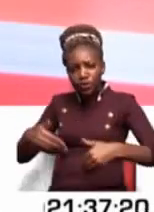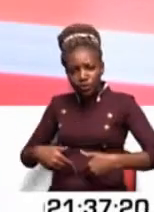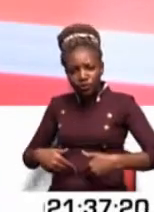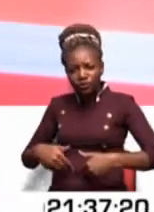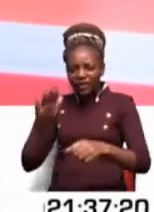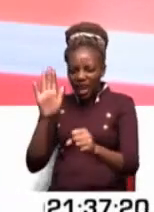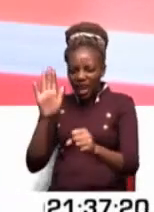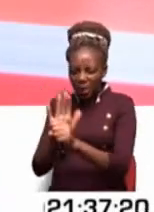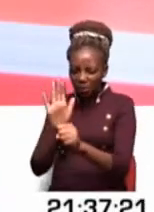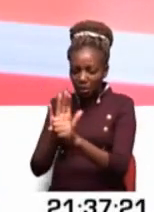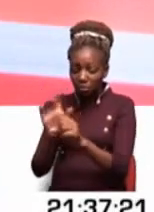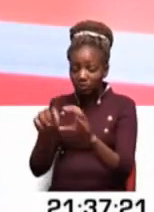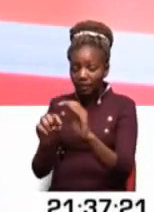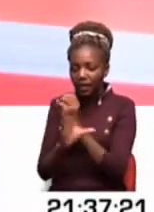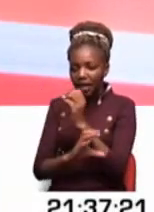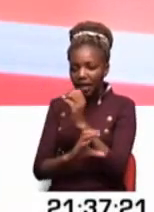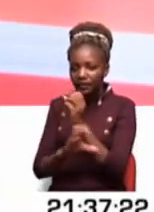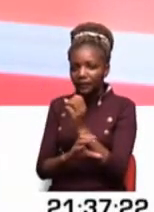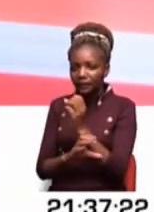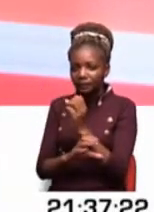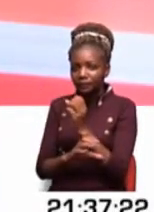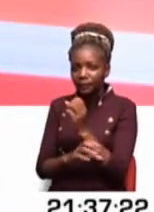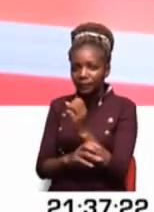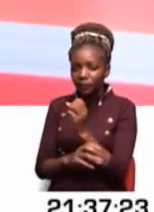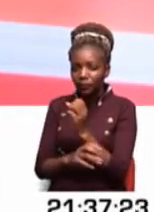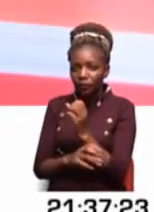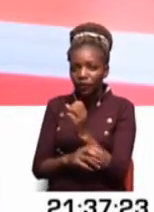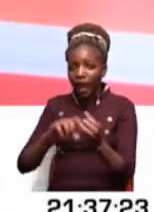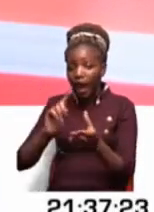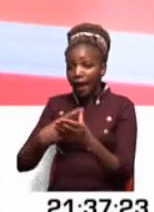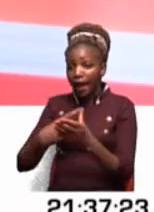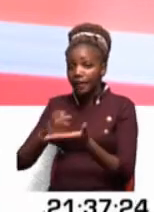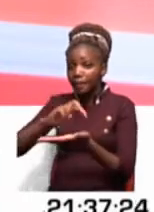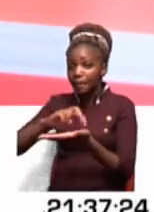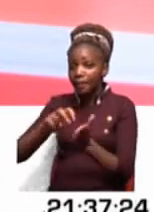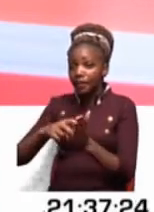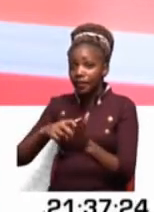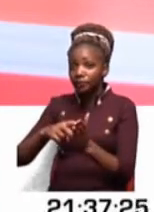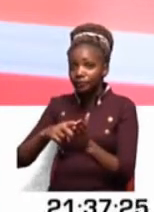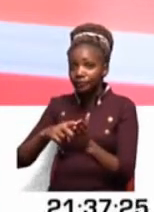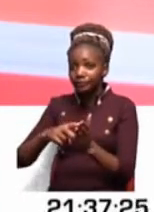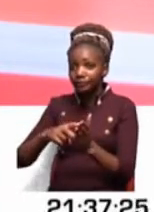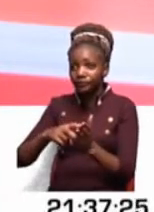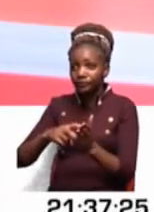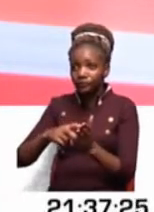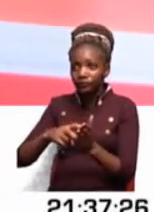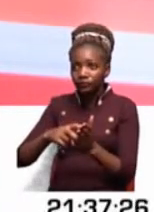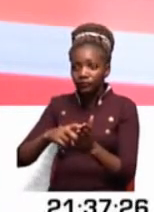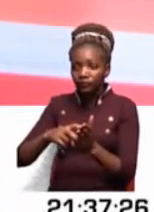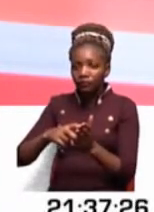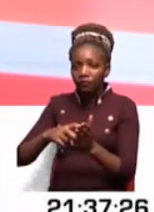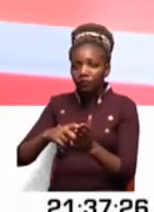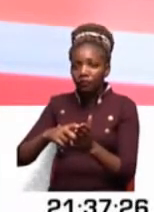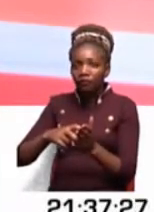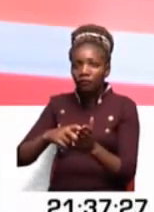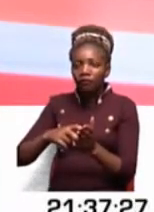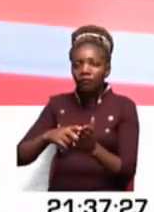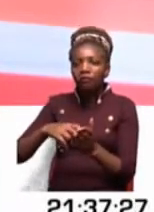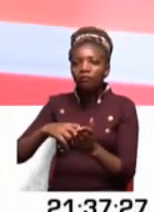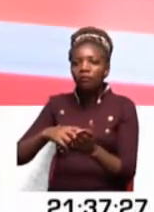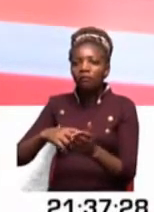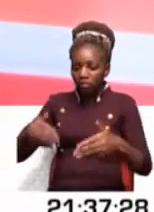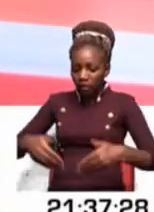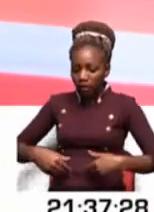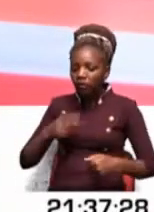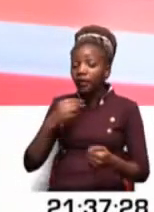country, a population that will need to needs to be provided for. They will need to be provided with employment opportunity and many